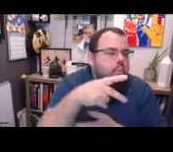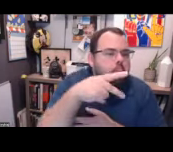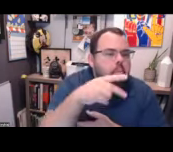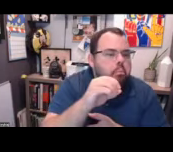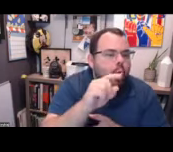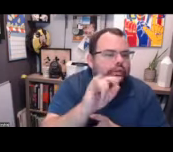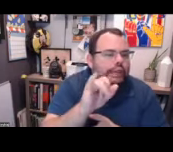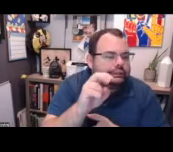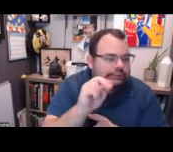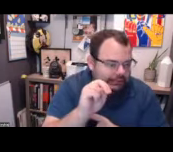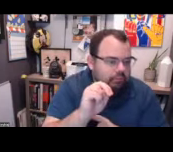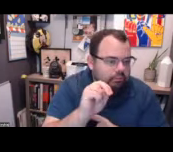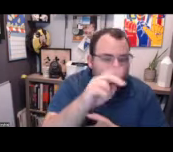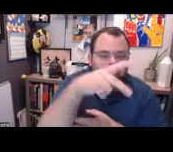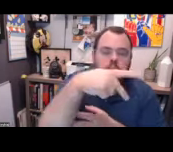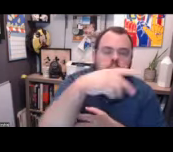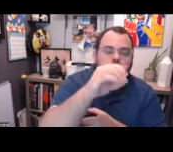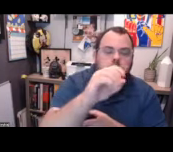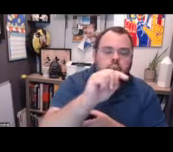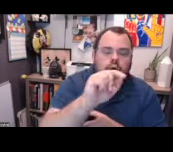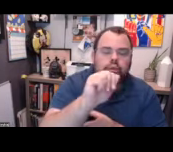Oh, it's called connection 26.